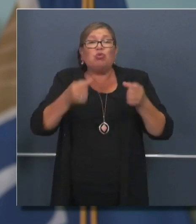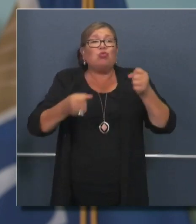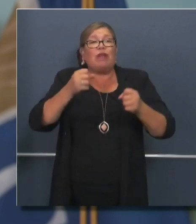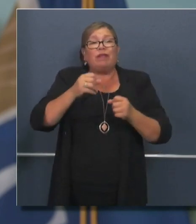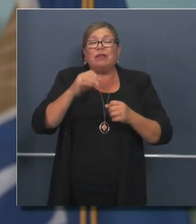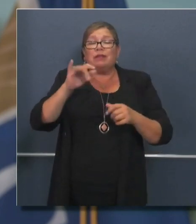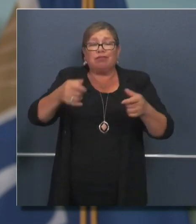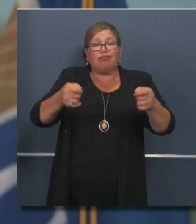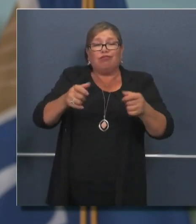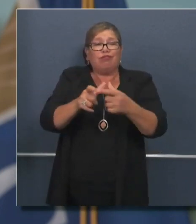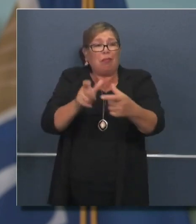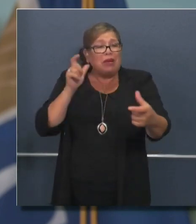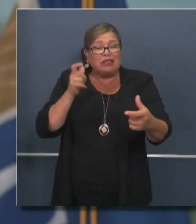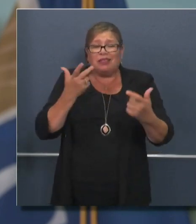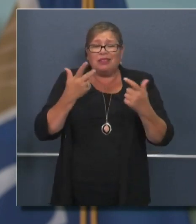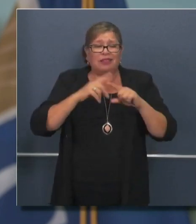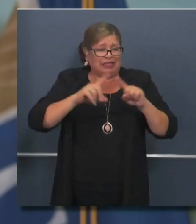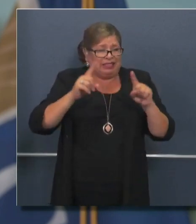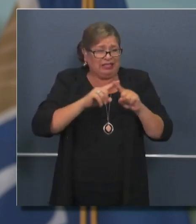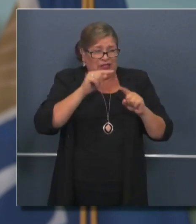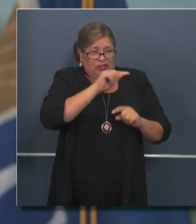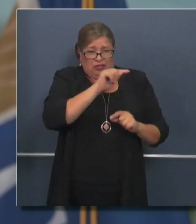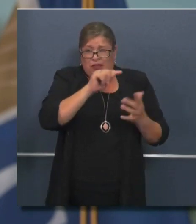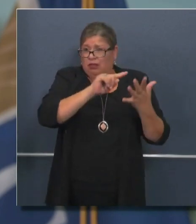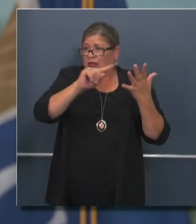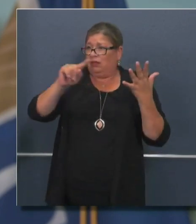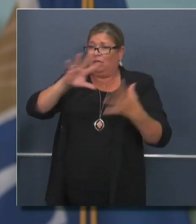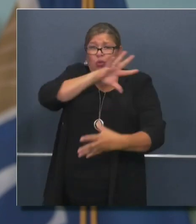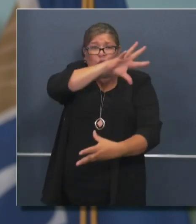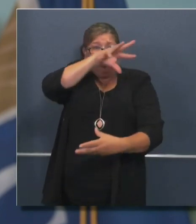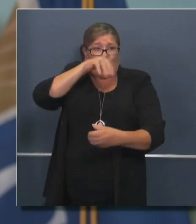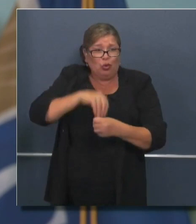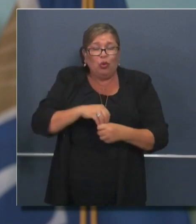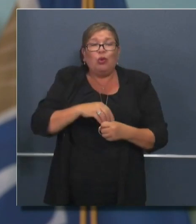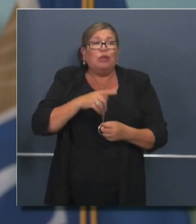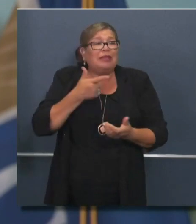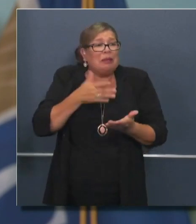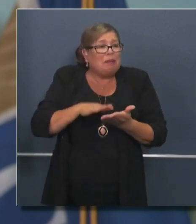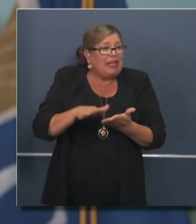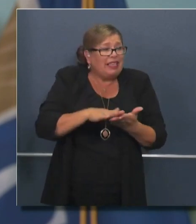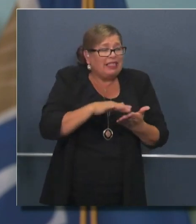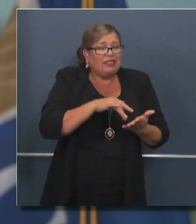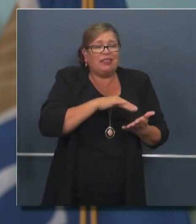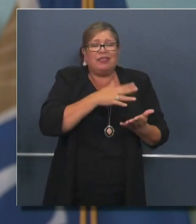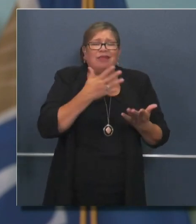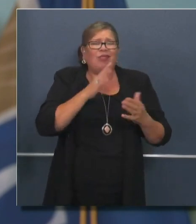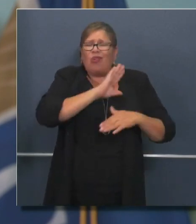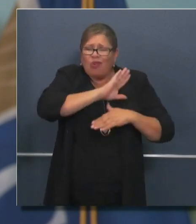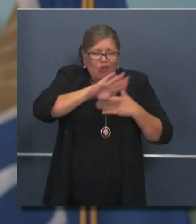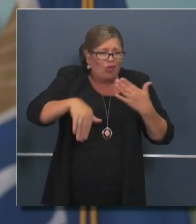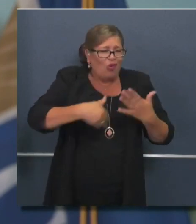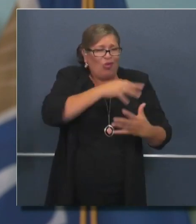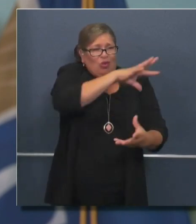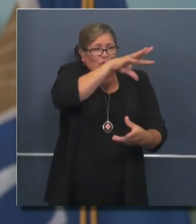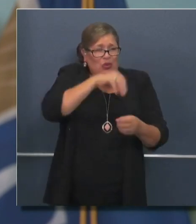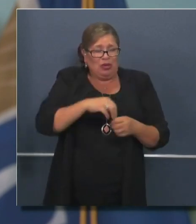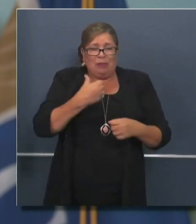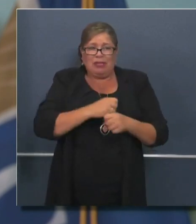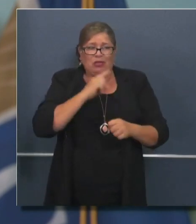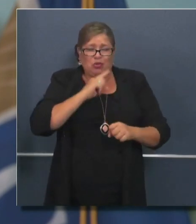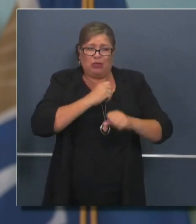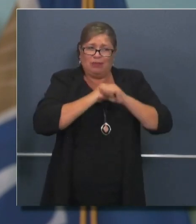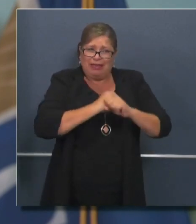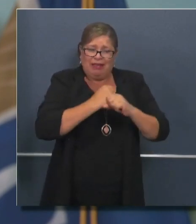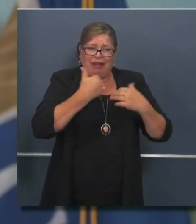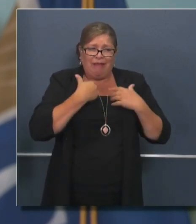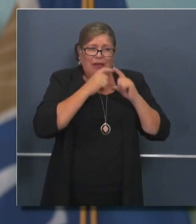drivers, so many others. So many factors, that maintenance crew that we need also to serve and protect.